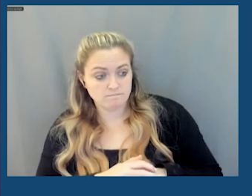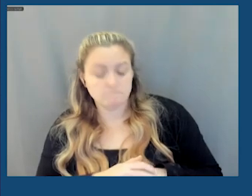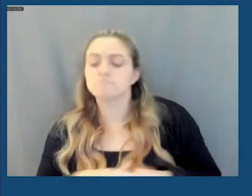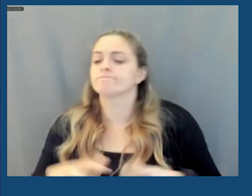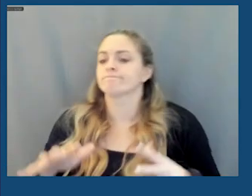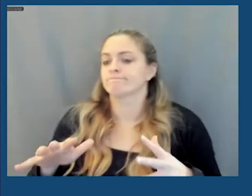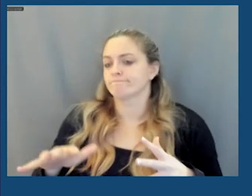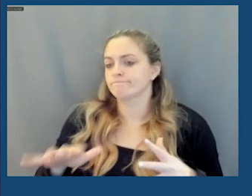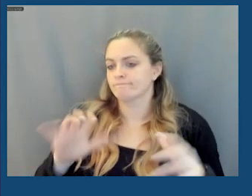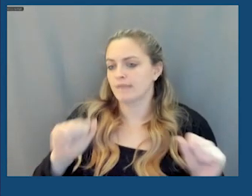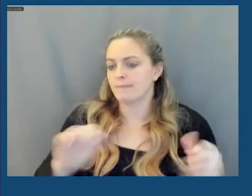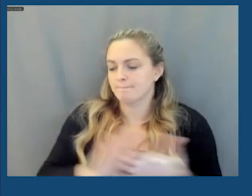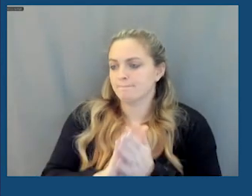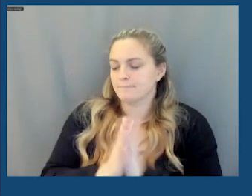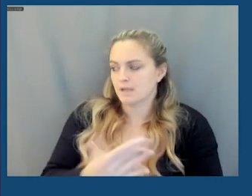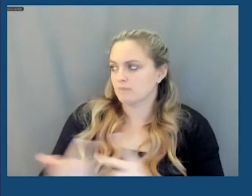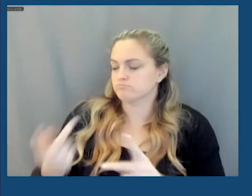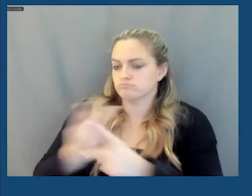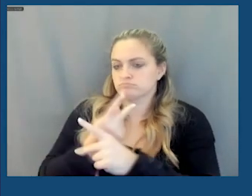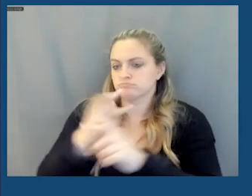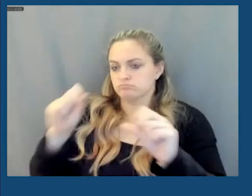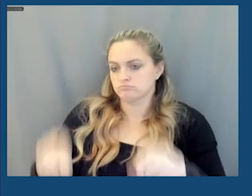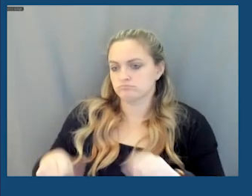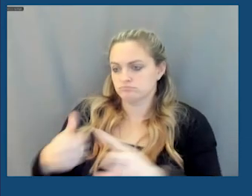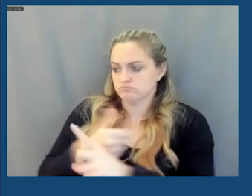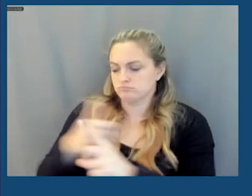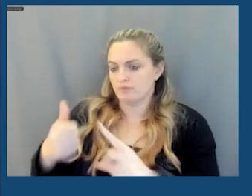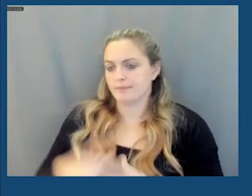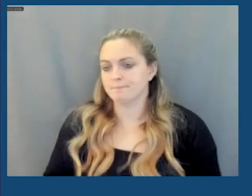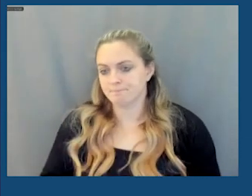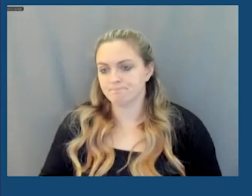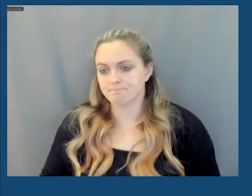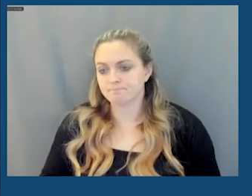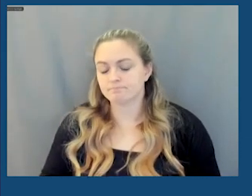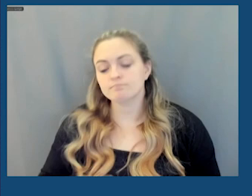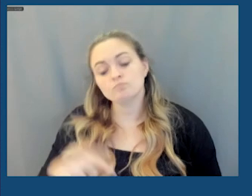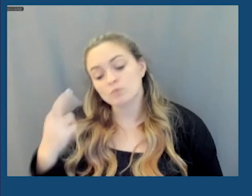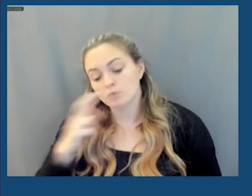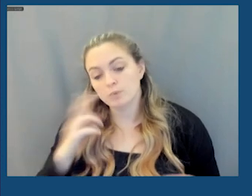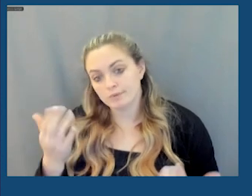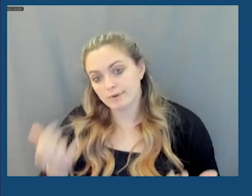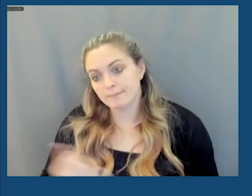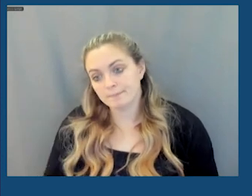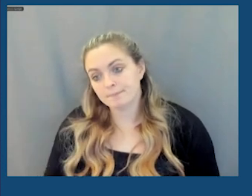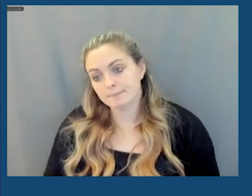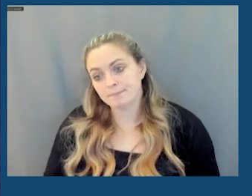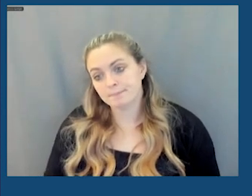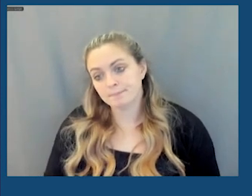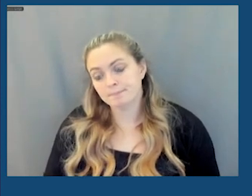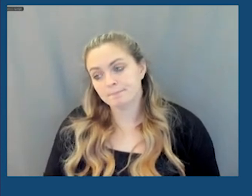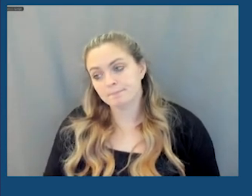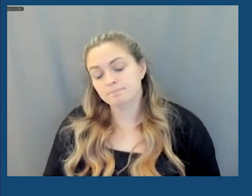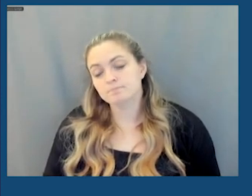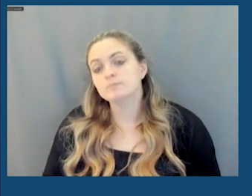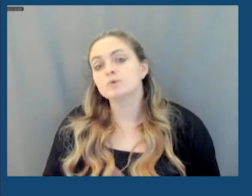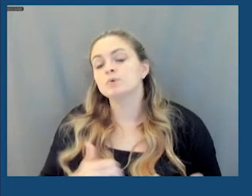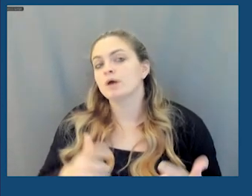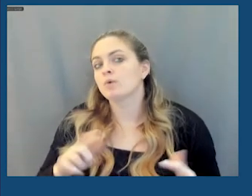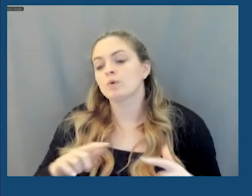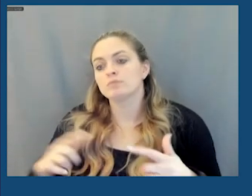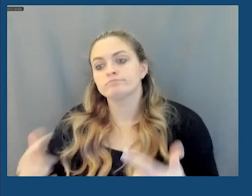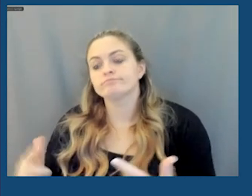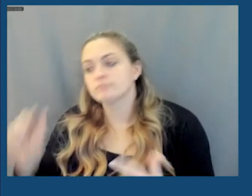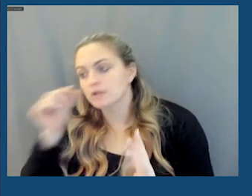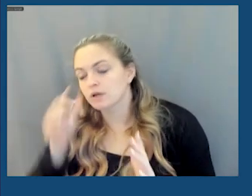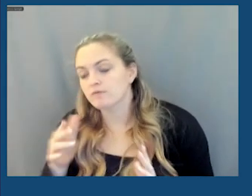vandalism quickly escalates to violence. And that's why we are here today. And so I turn to the governor, I turn